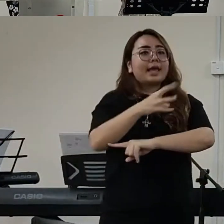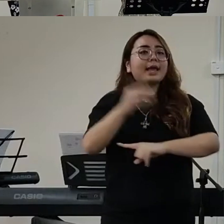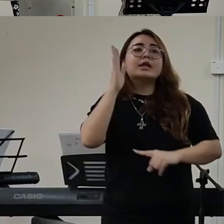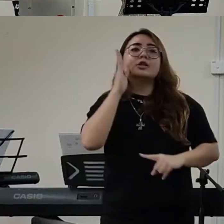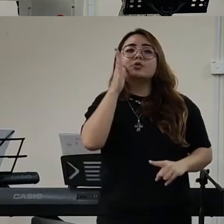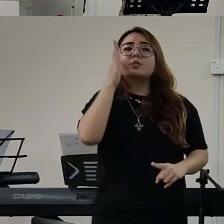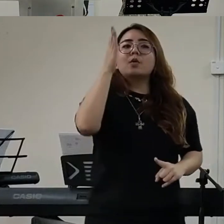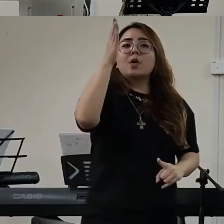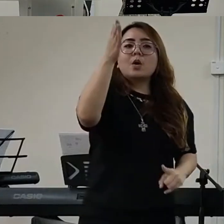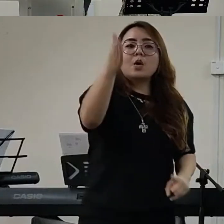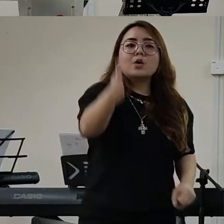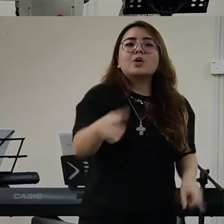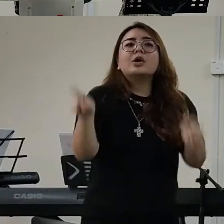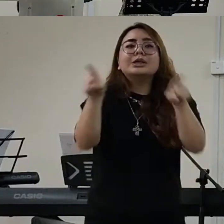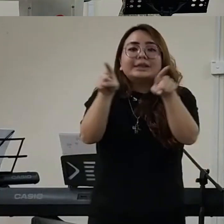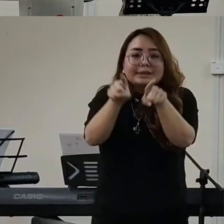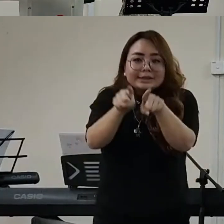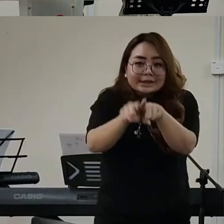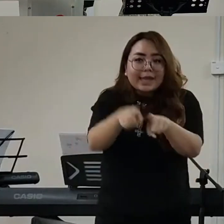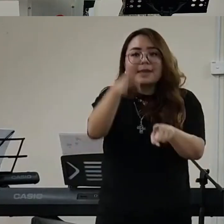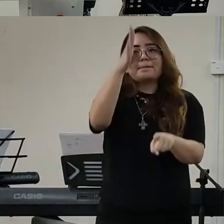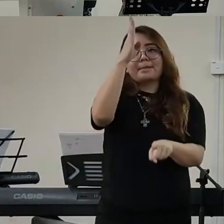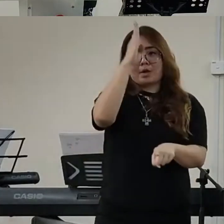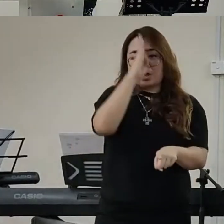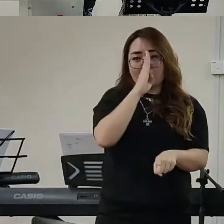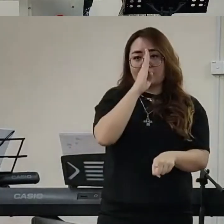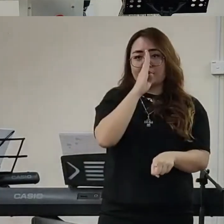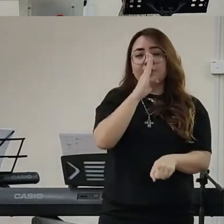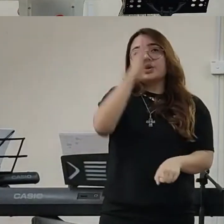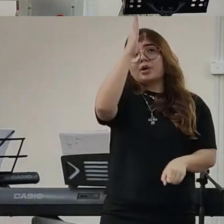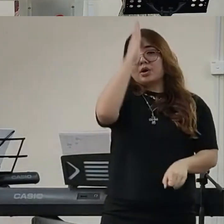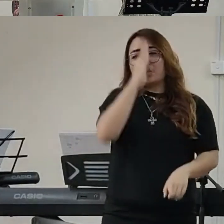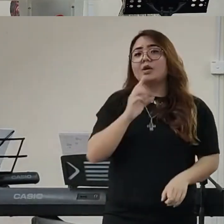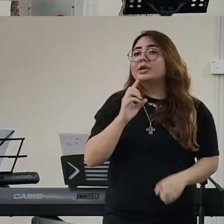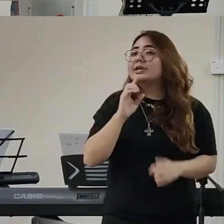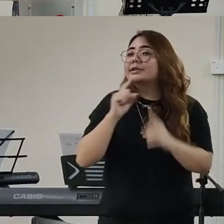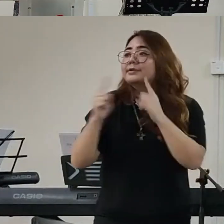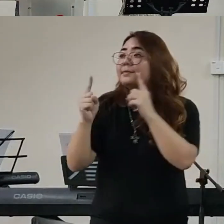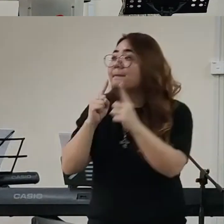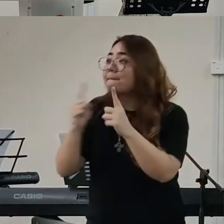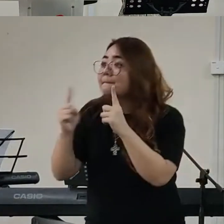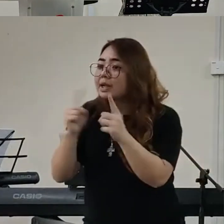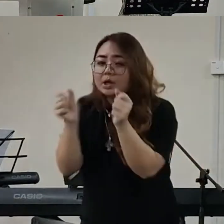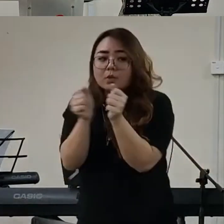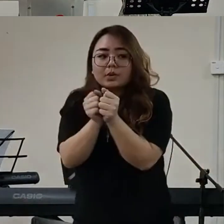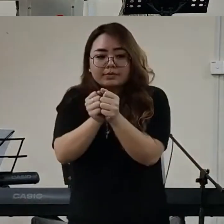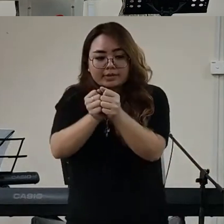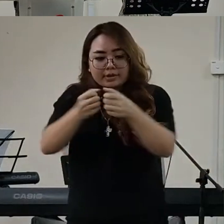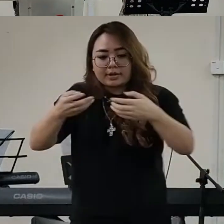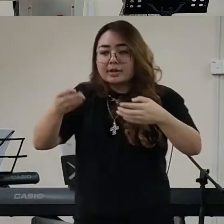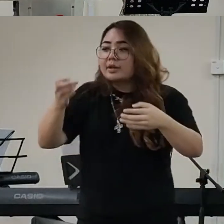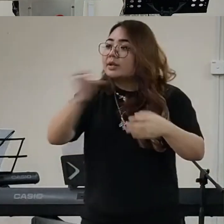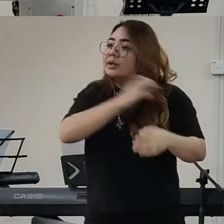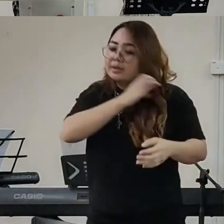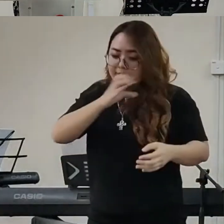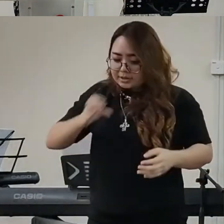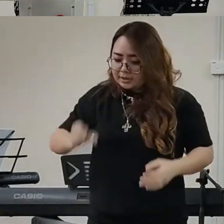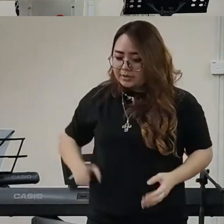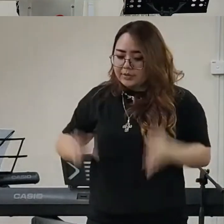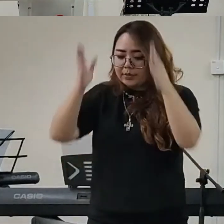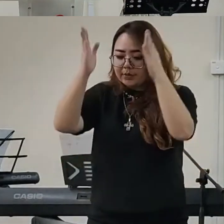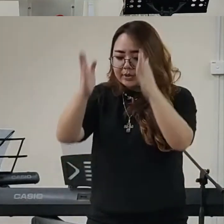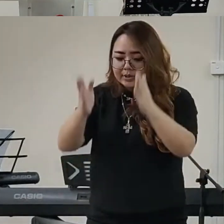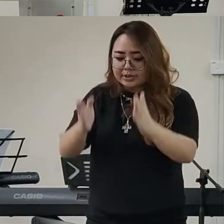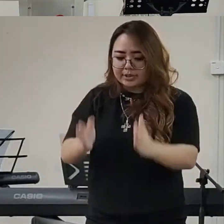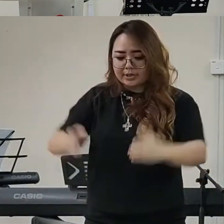everything that God says to Israel, He is speaking to the body of Christ today. So that is why God purposely has the Old